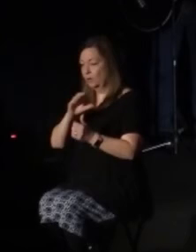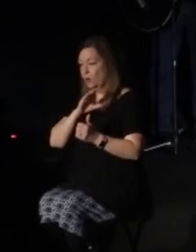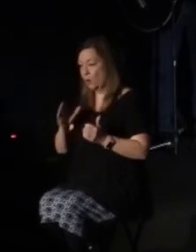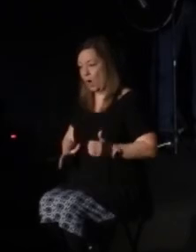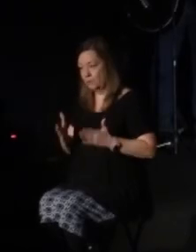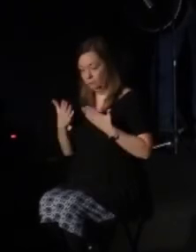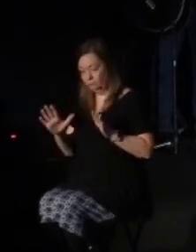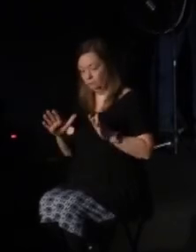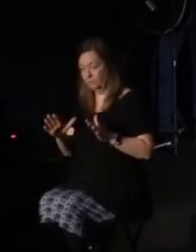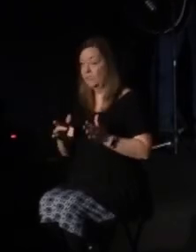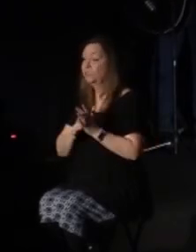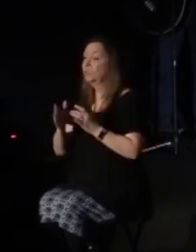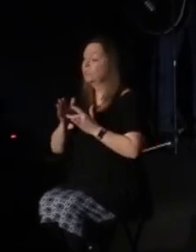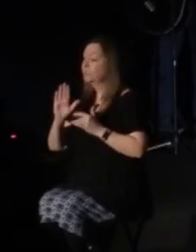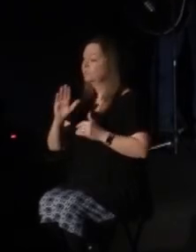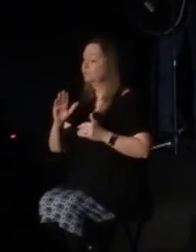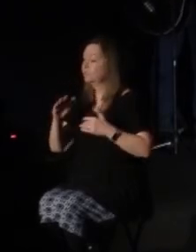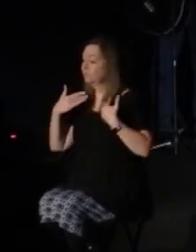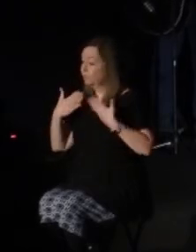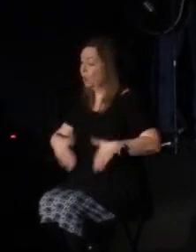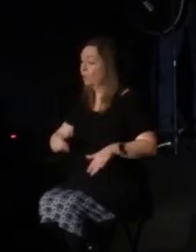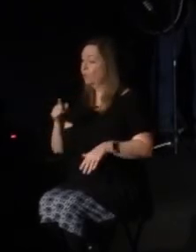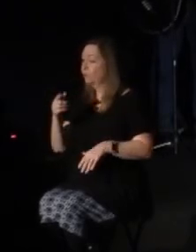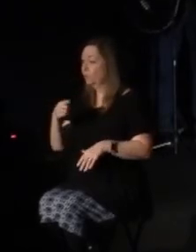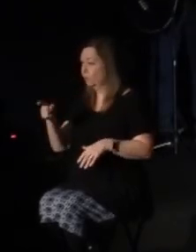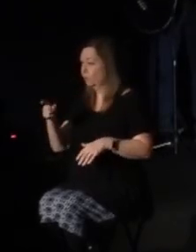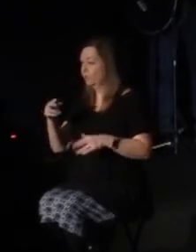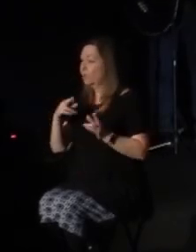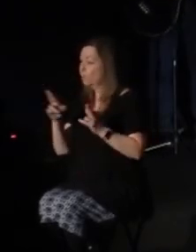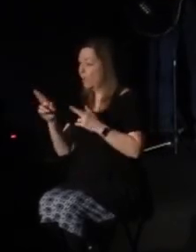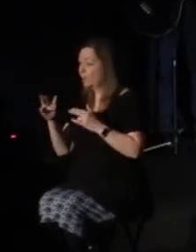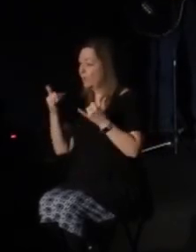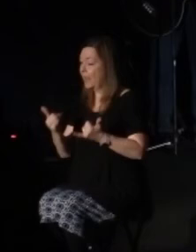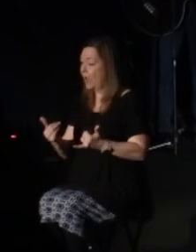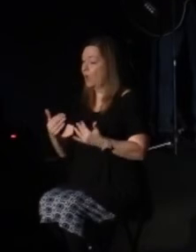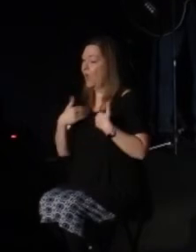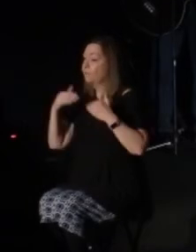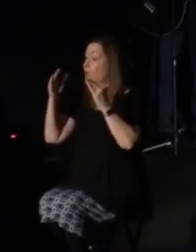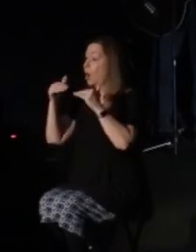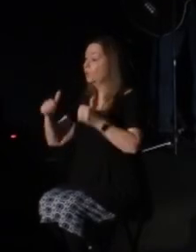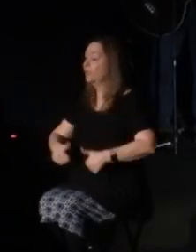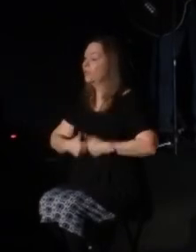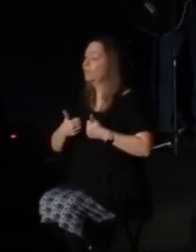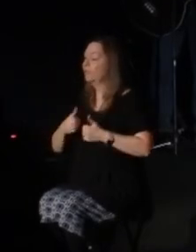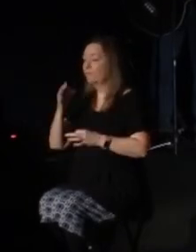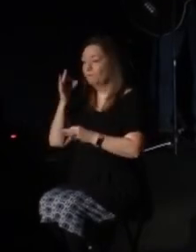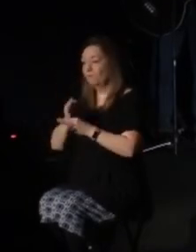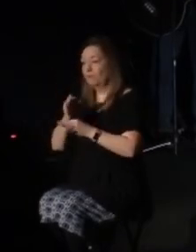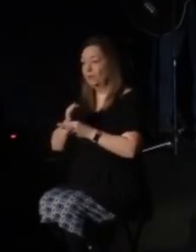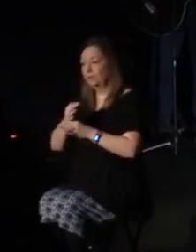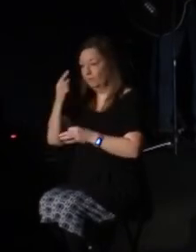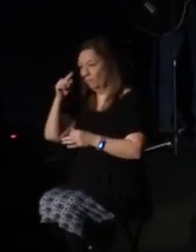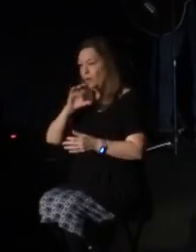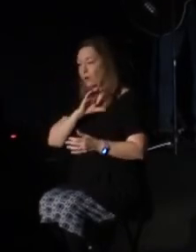You've put Jesus on. You've made yourself ready. Now you have this expectation to live faithful. And a lot of